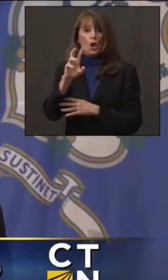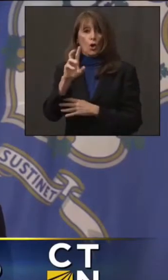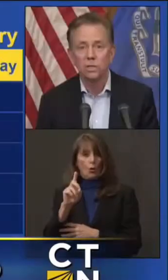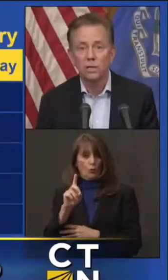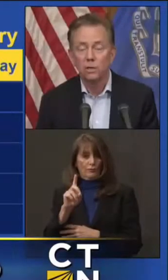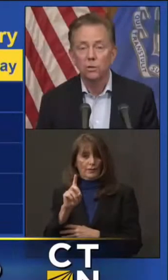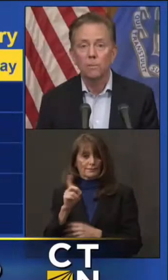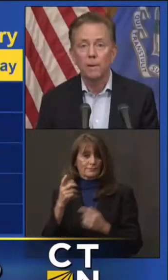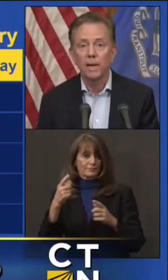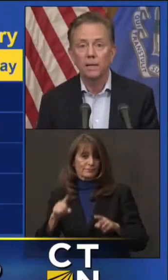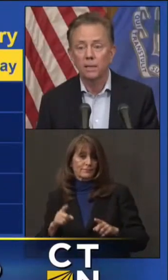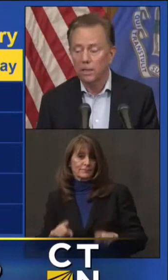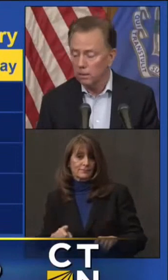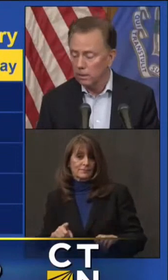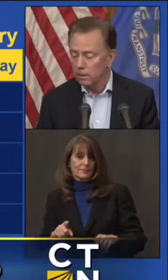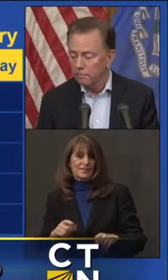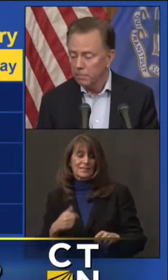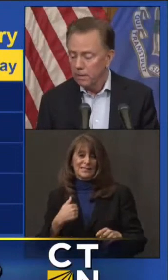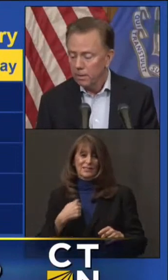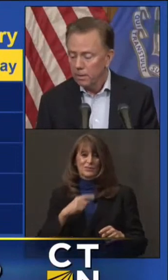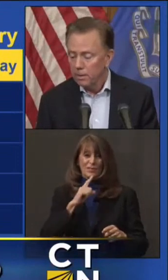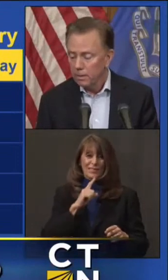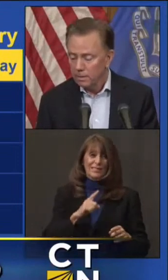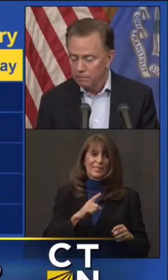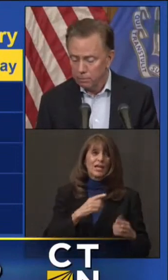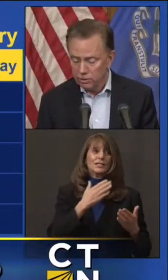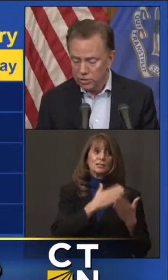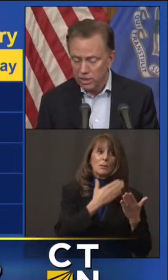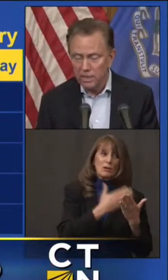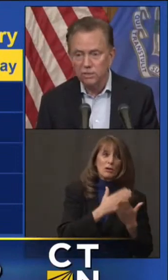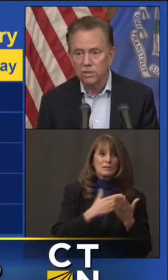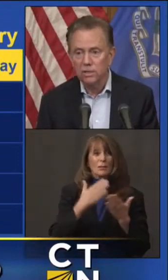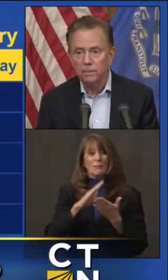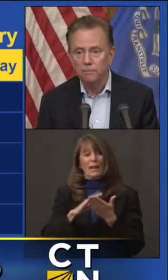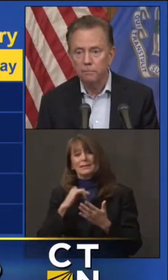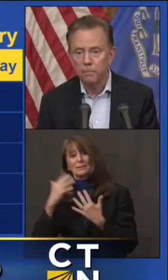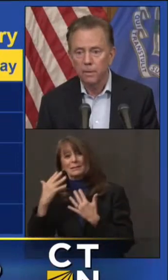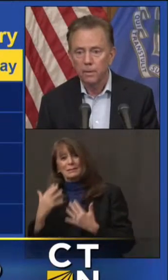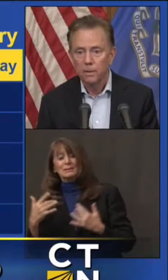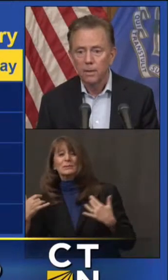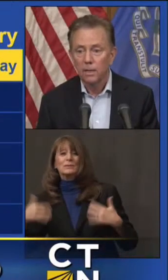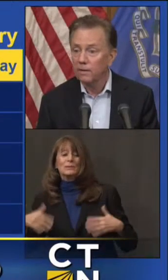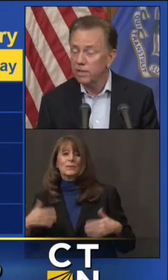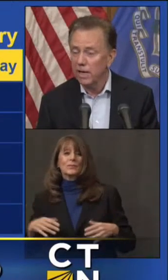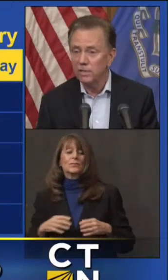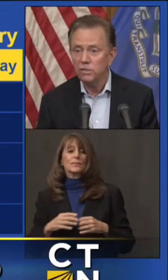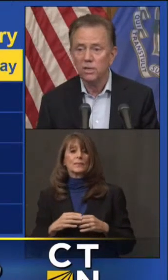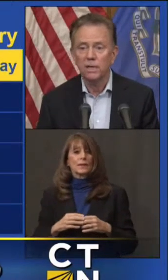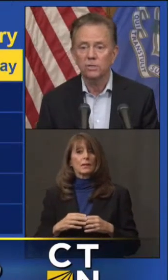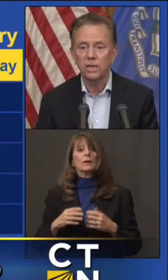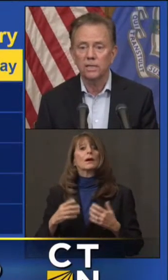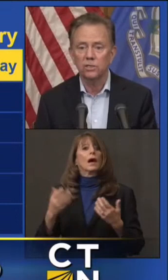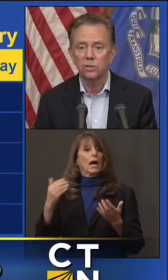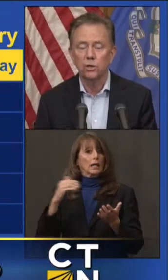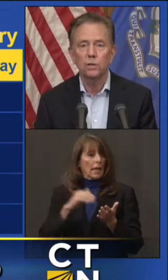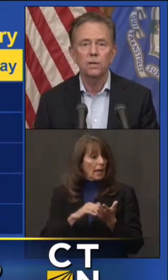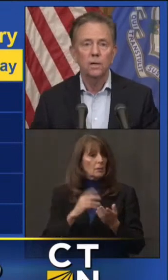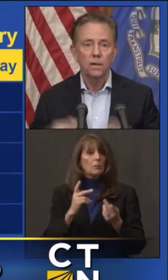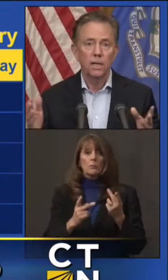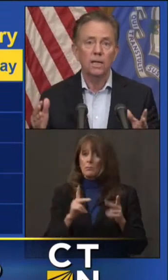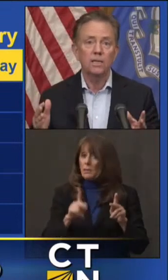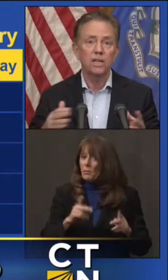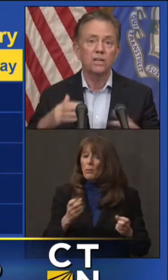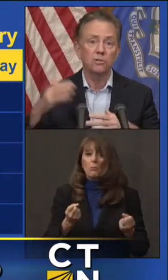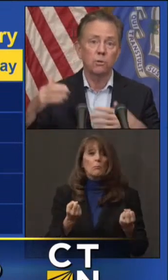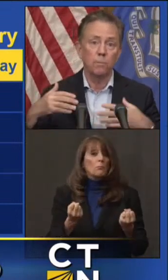This is the good, the bad, and the ugly. What you see is a lot of tests. I guess that's good. A